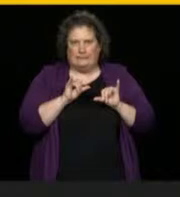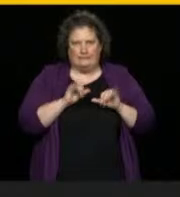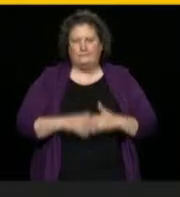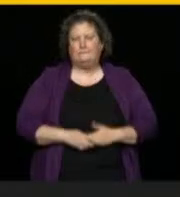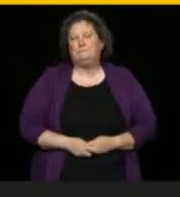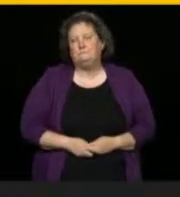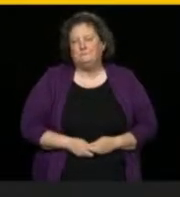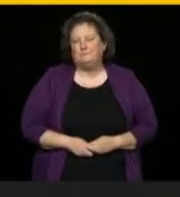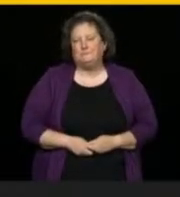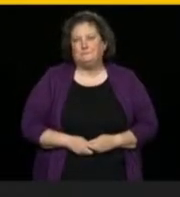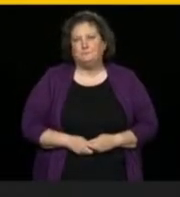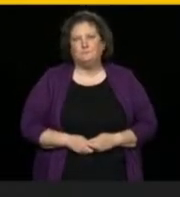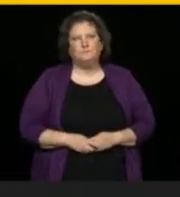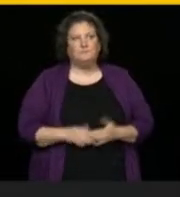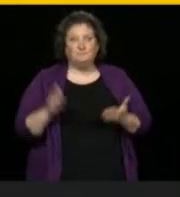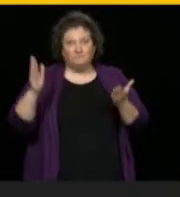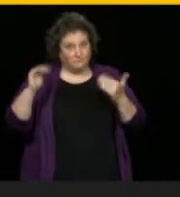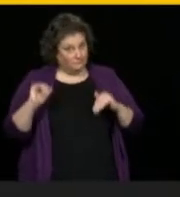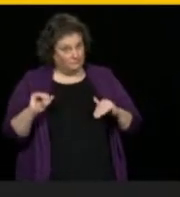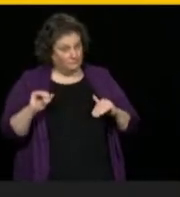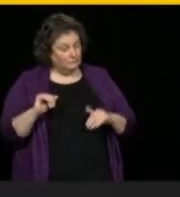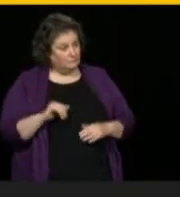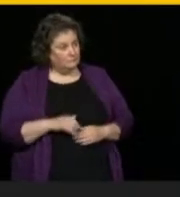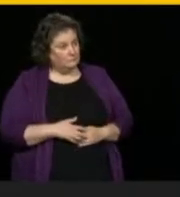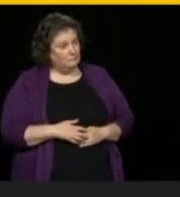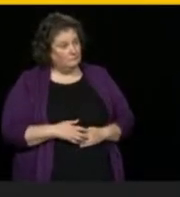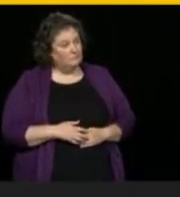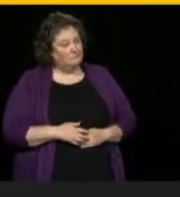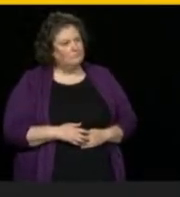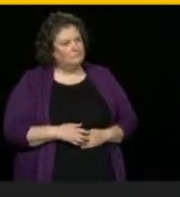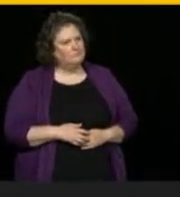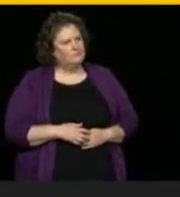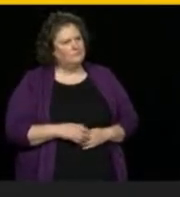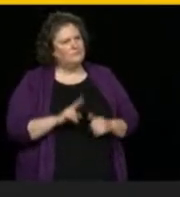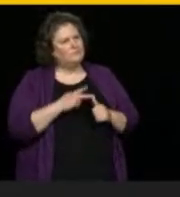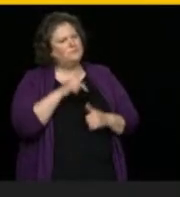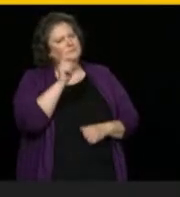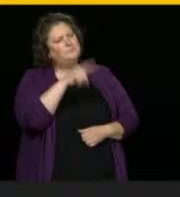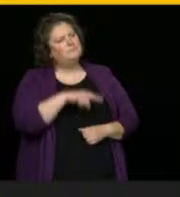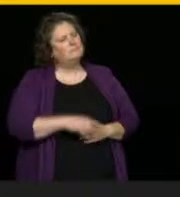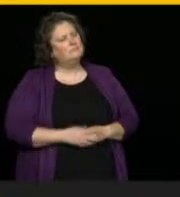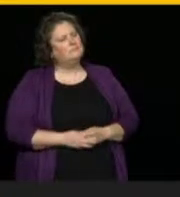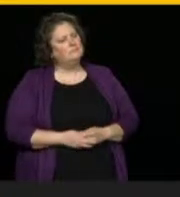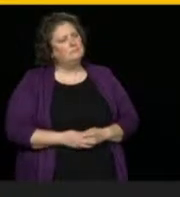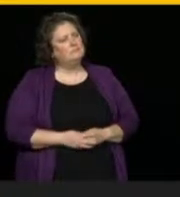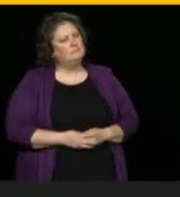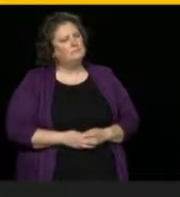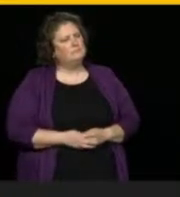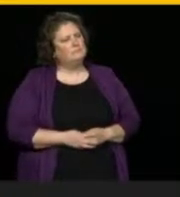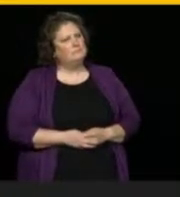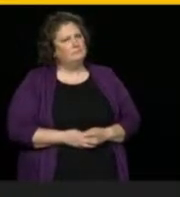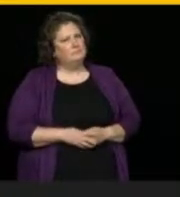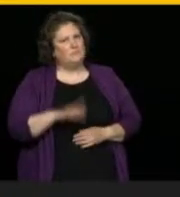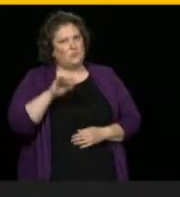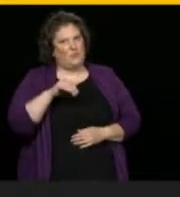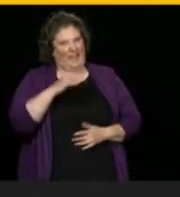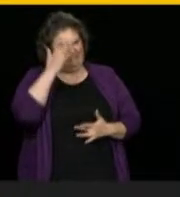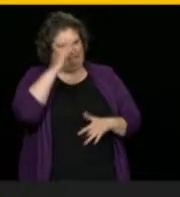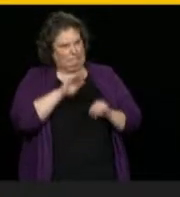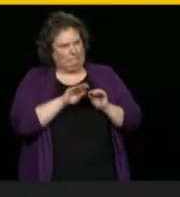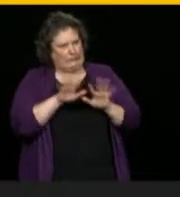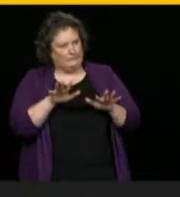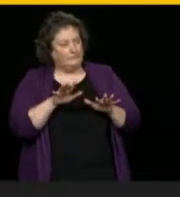Rosie? Well, if I can just follow up. One of the things that the pandemic has done, obviously, is expose the most